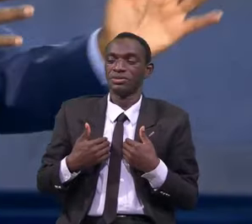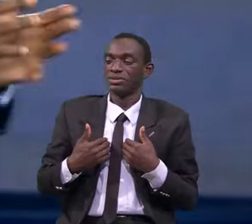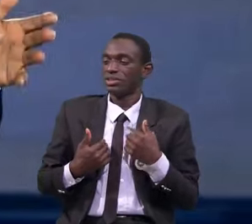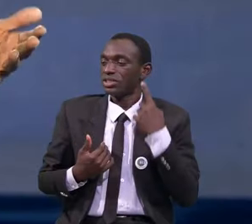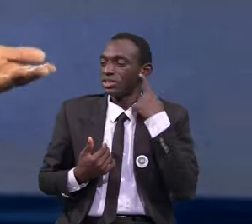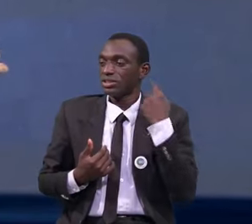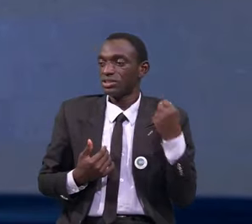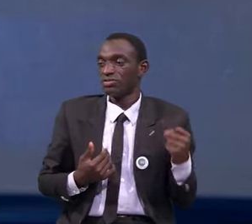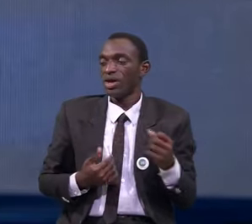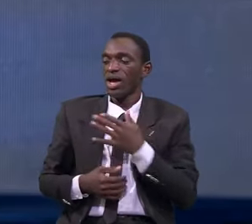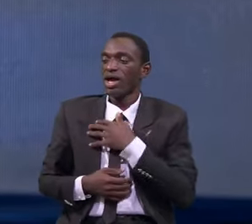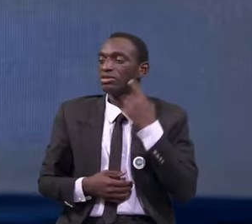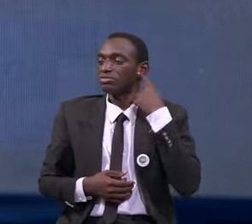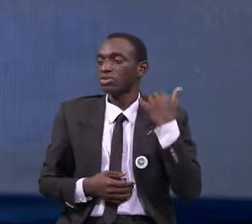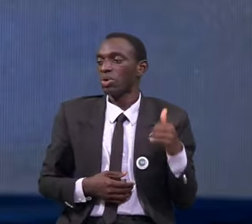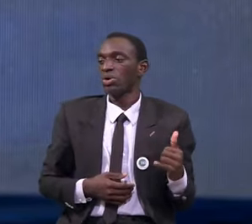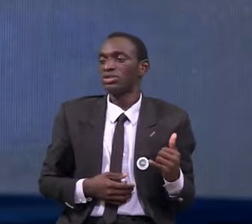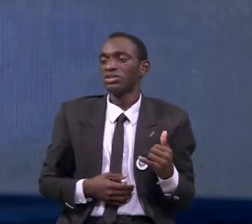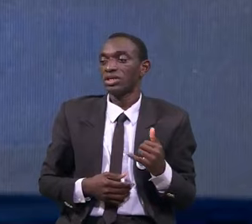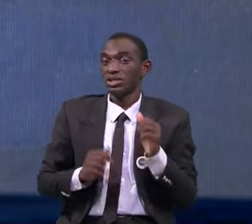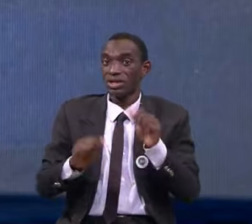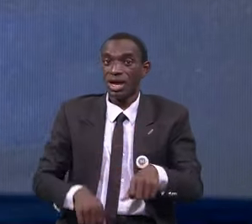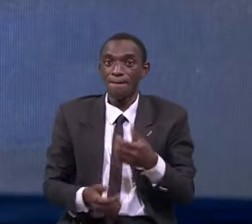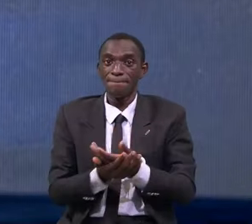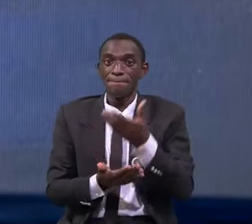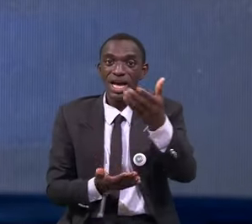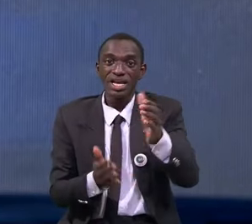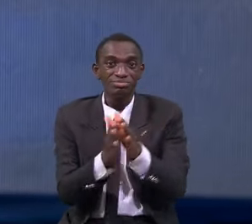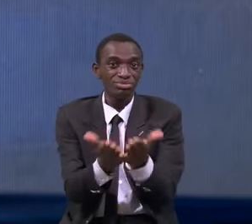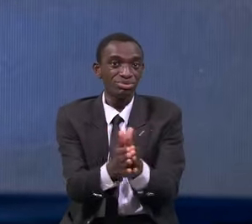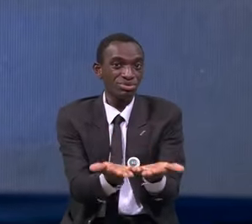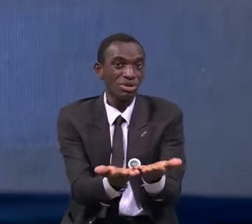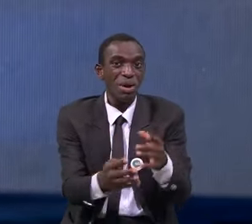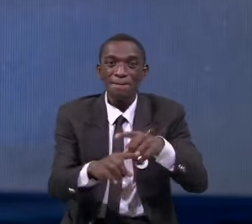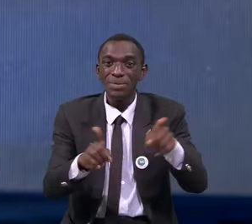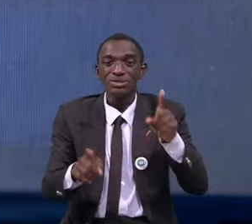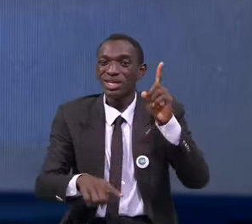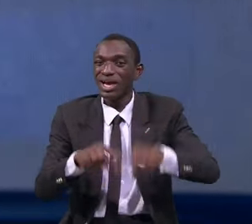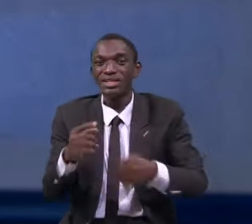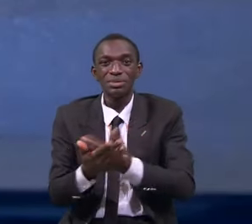Silver and gold can buy books, but cannot buy brain.